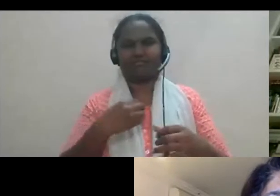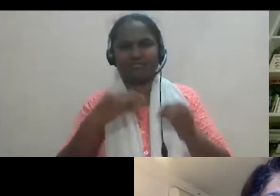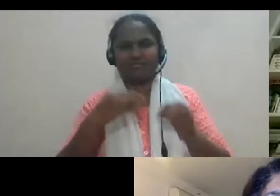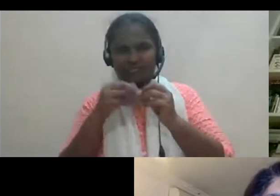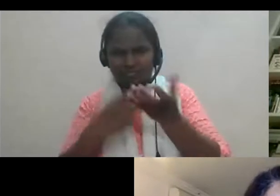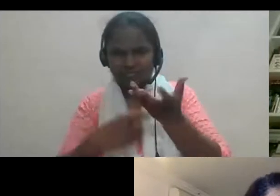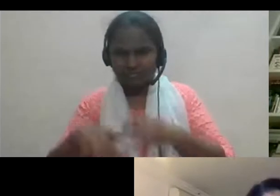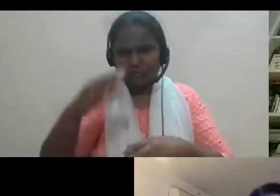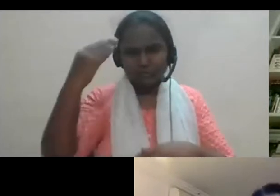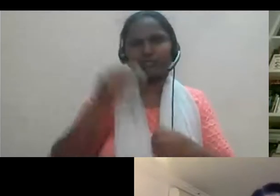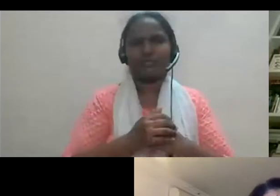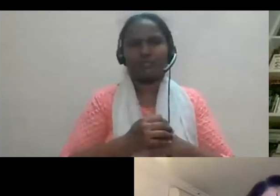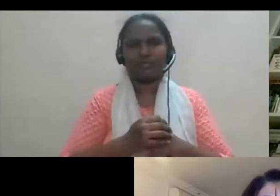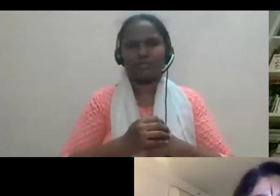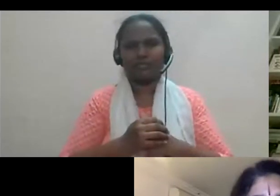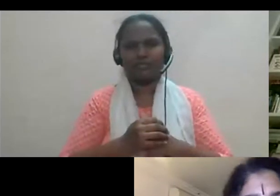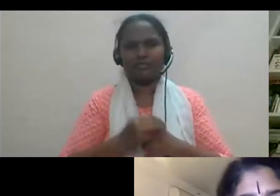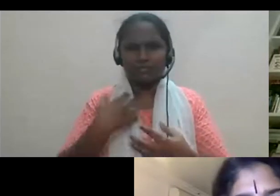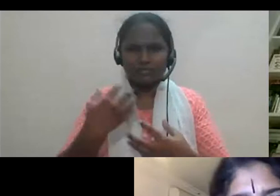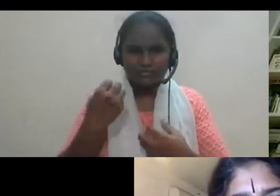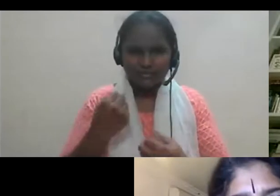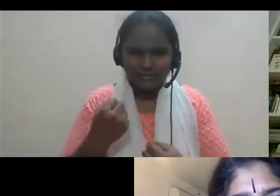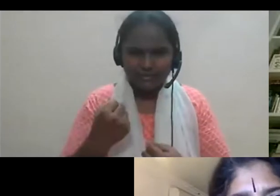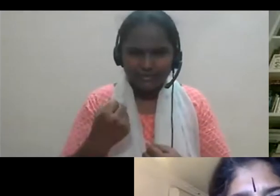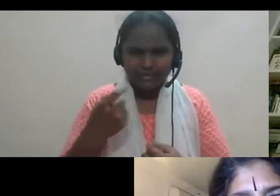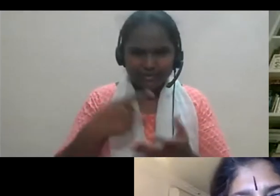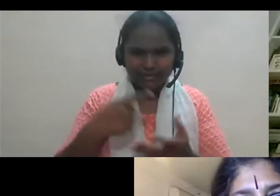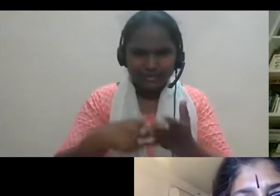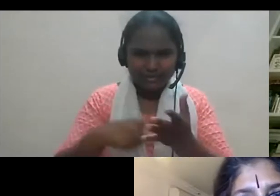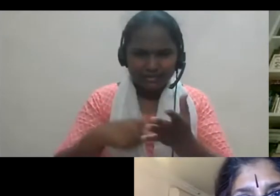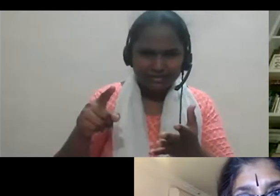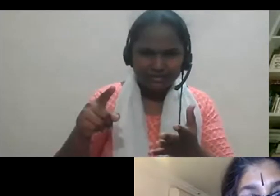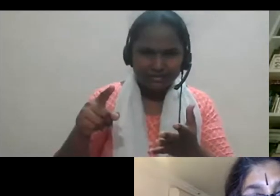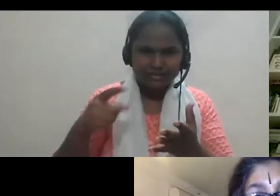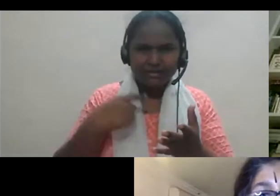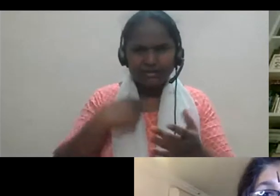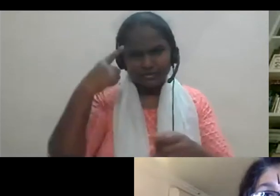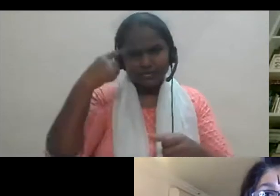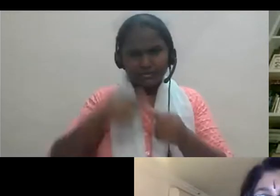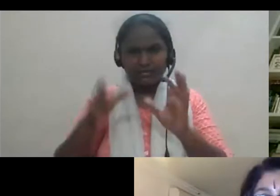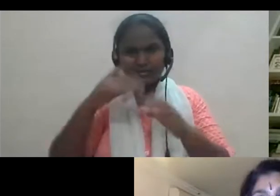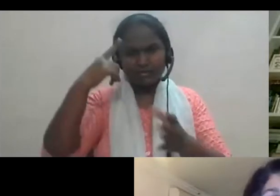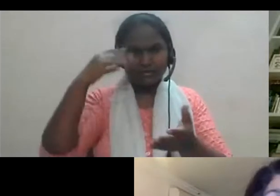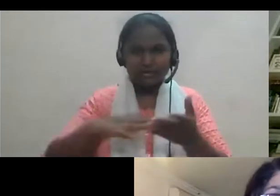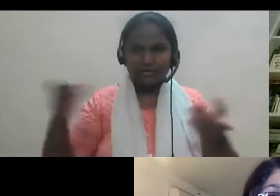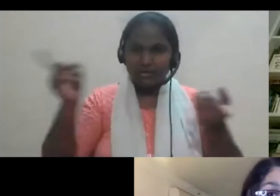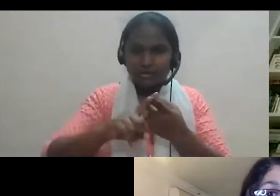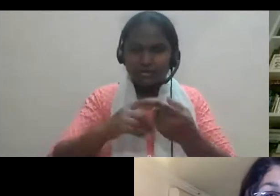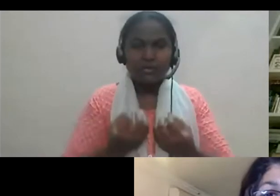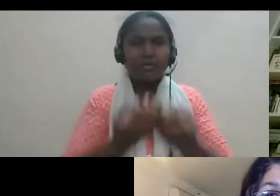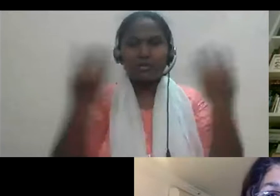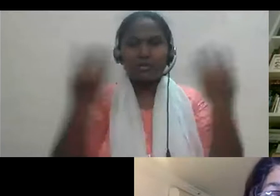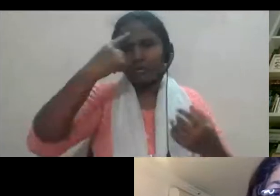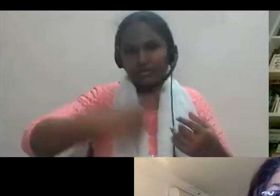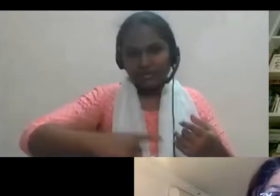know, and give that society, right? Because I remember when Black Lives Matter happened, so many Indians were horrified